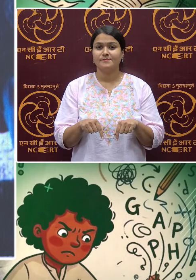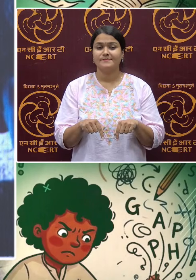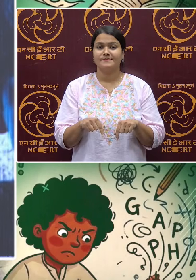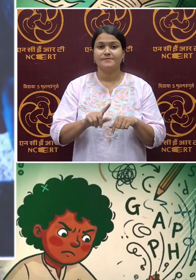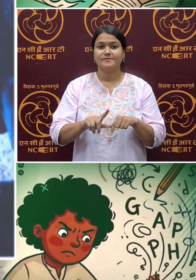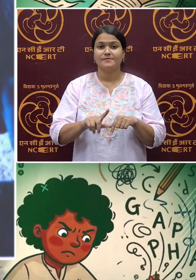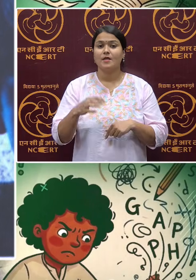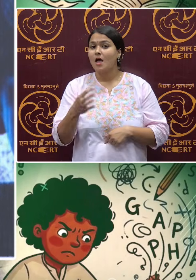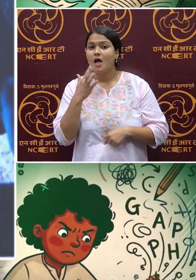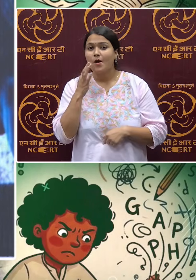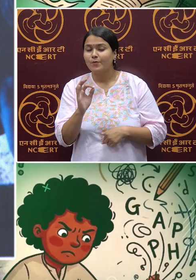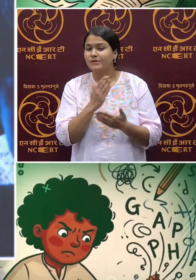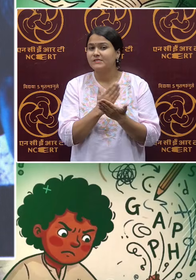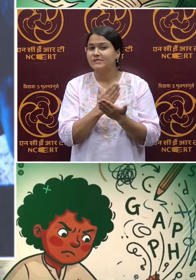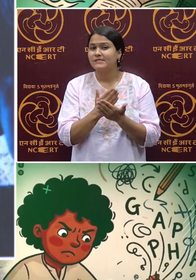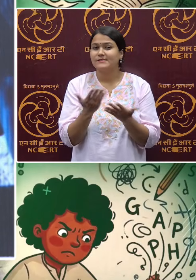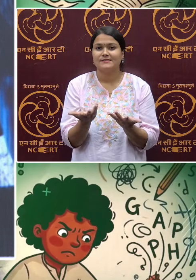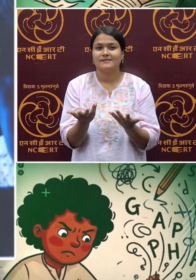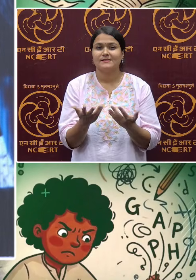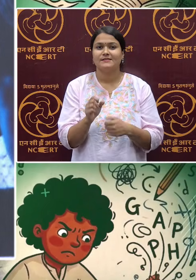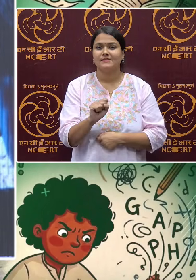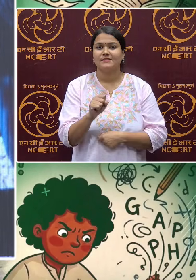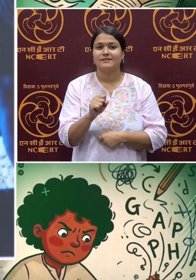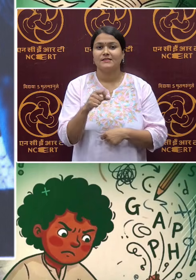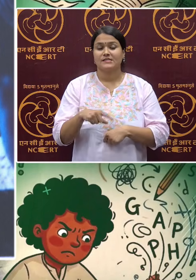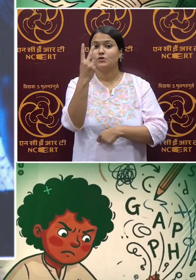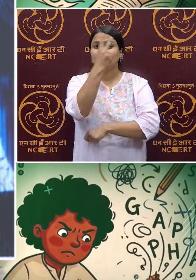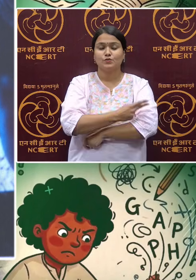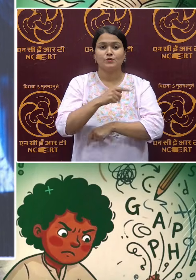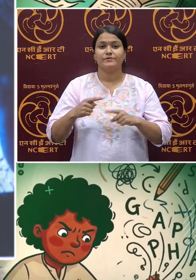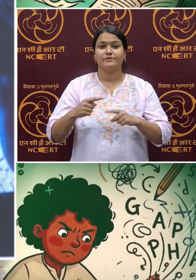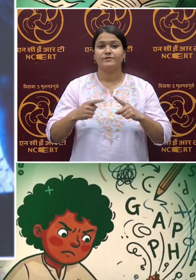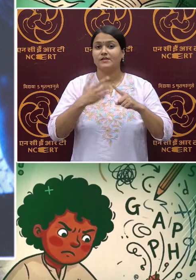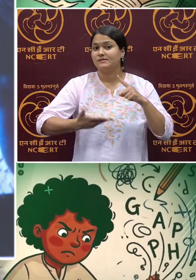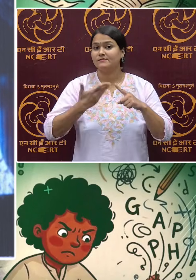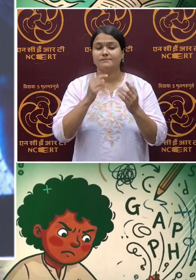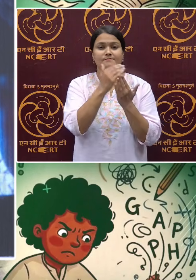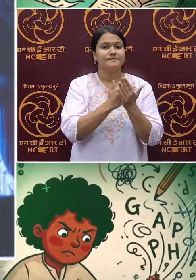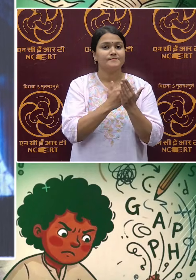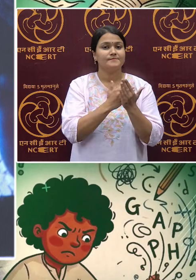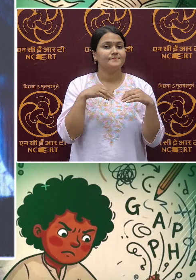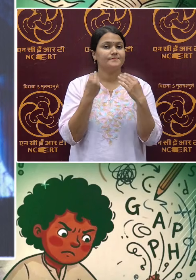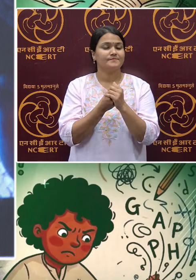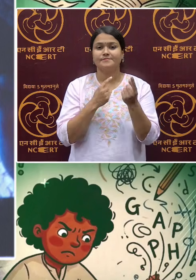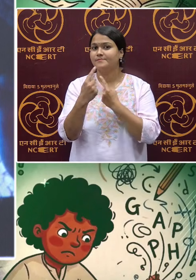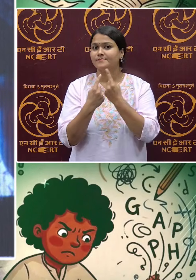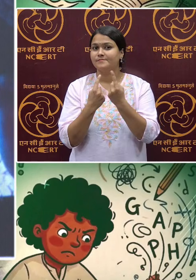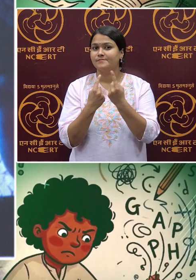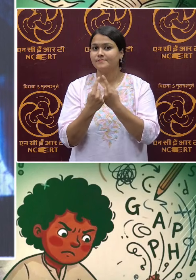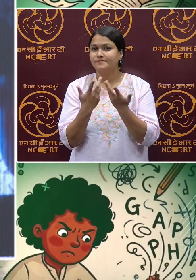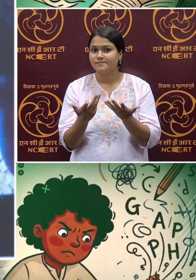yet another very important session that we have got for you. This is day 2 of the training program where we will be talking